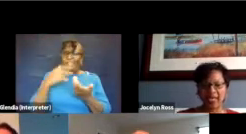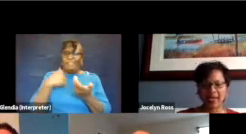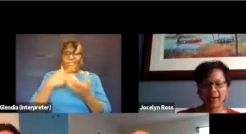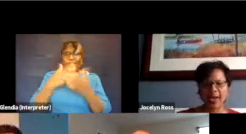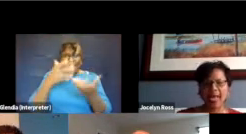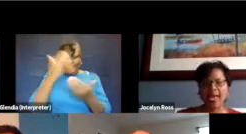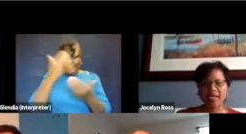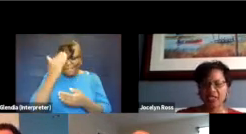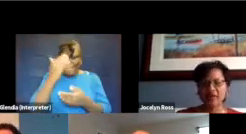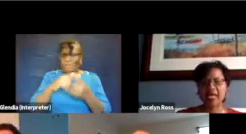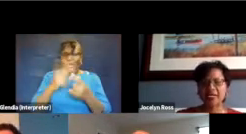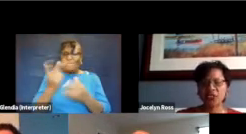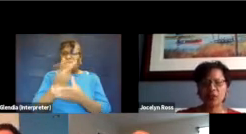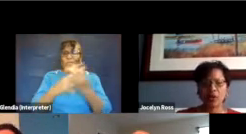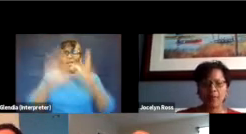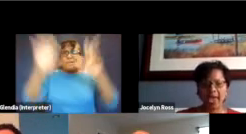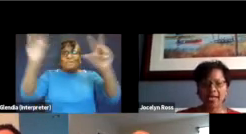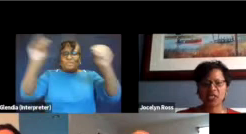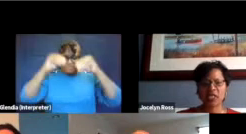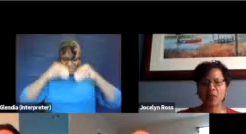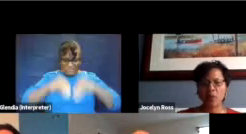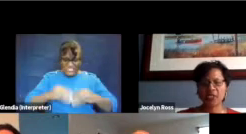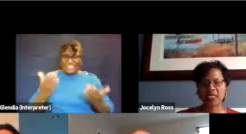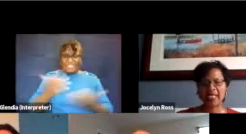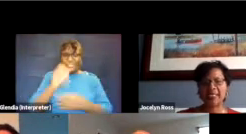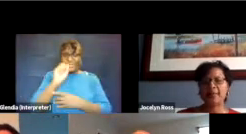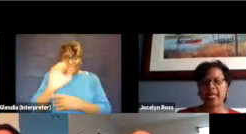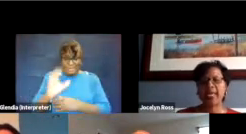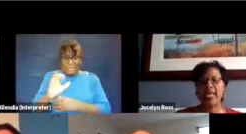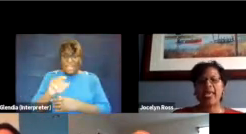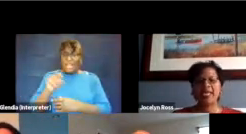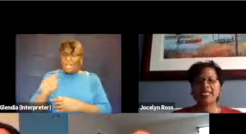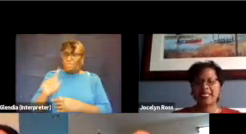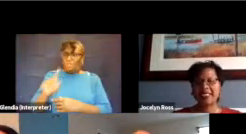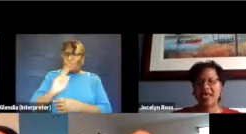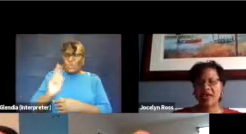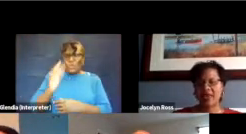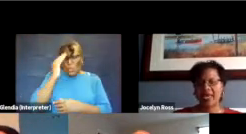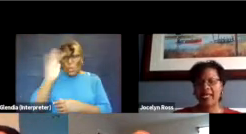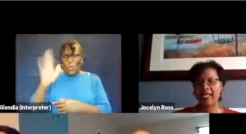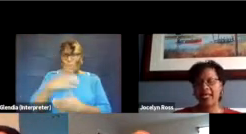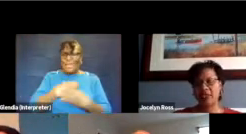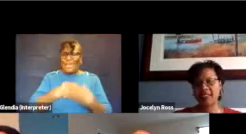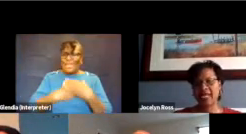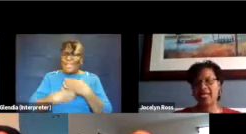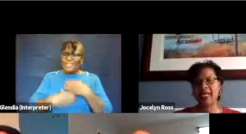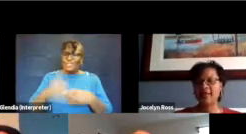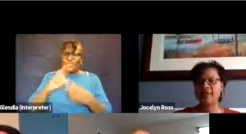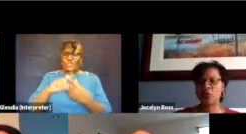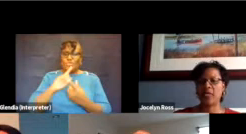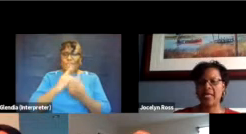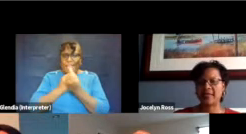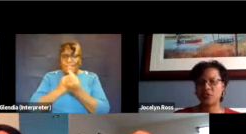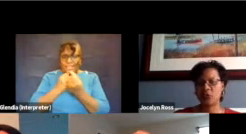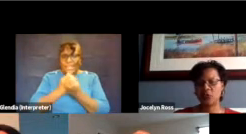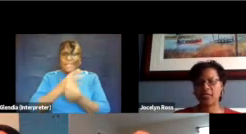relocate here. And she realized too her passion and where she needed to be and assist in advocating and understanding